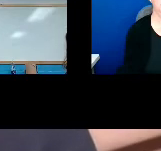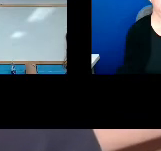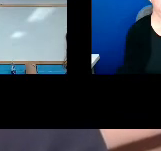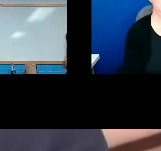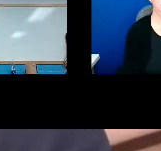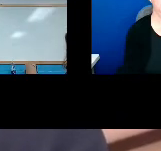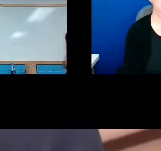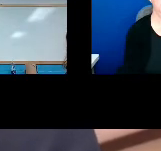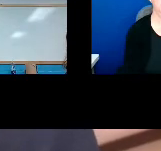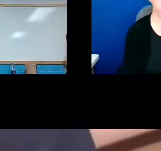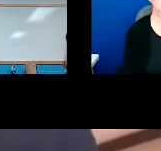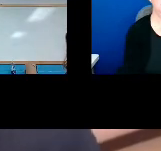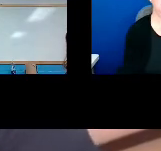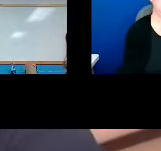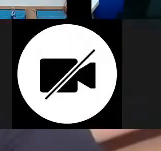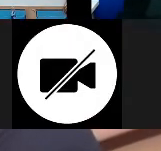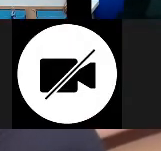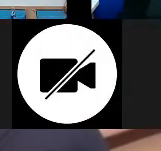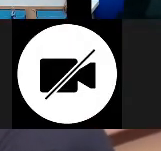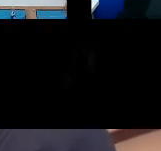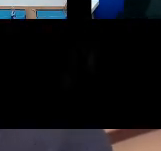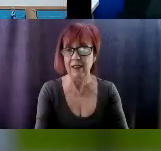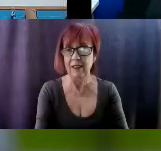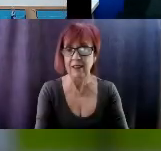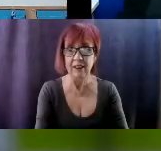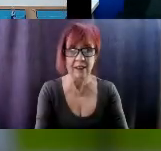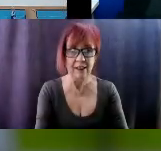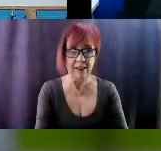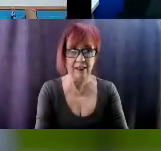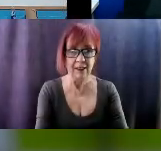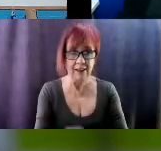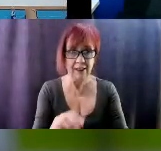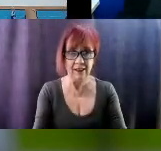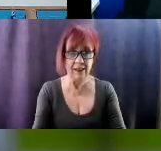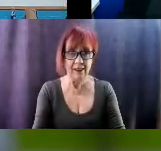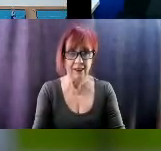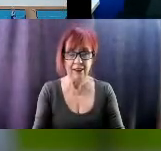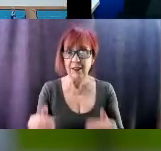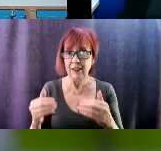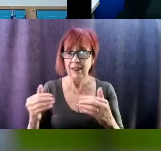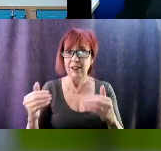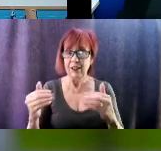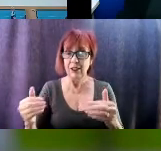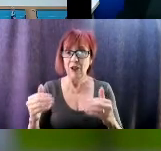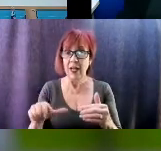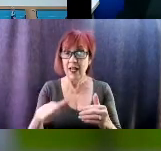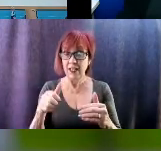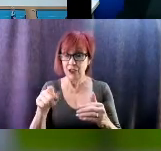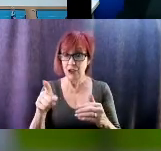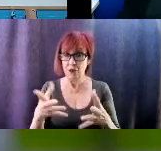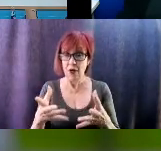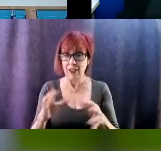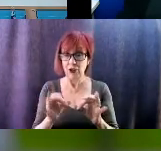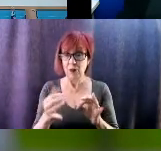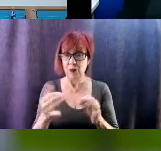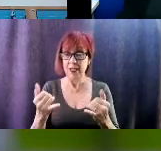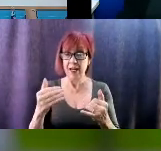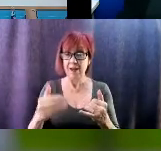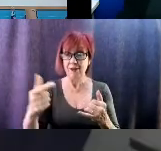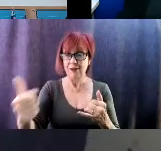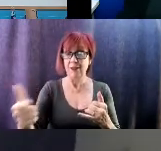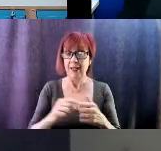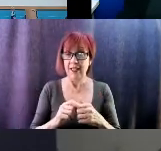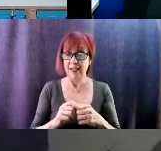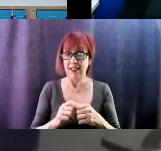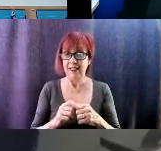He's a heck of an employee. His job duties mainly is just the maintenance of the facility, inside and